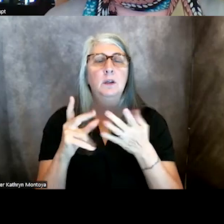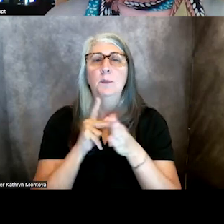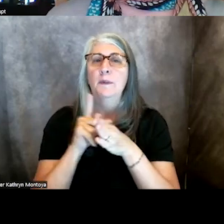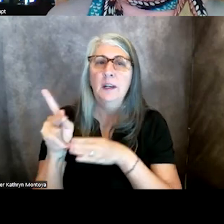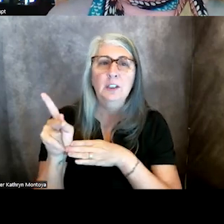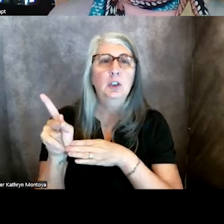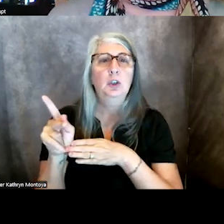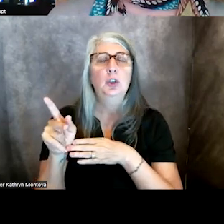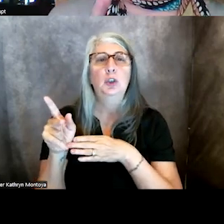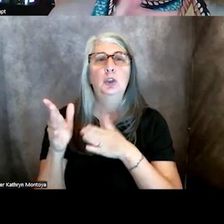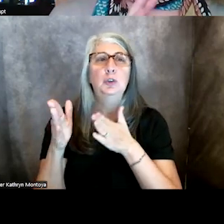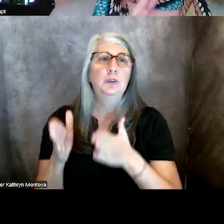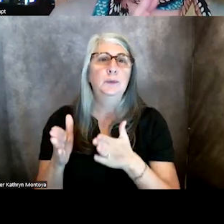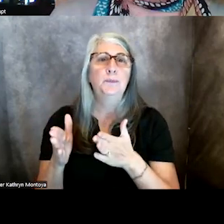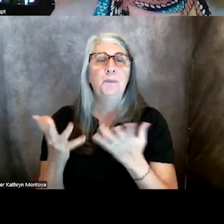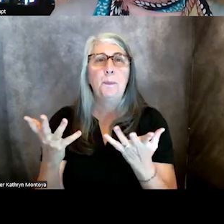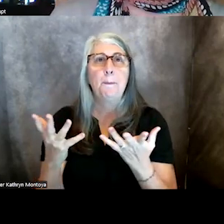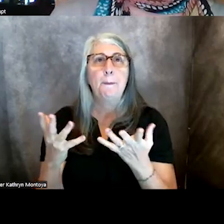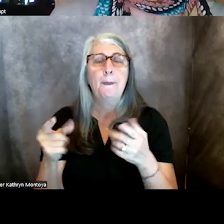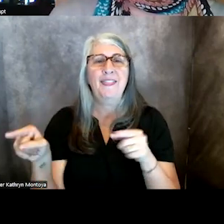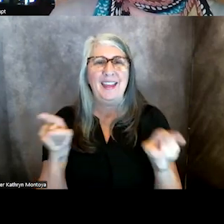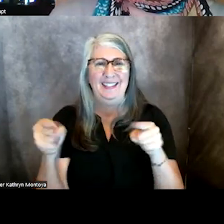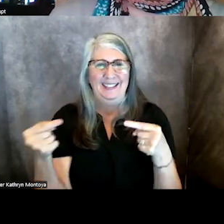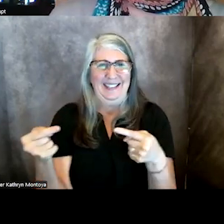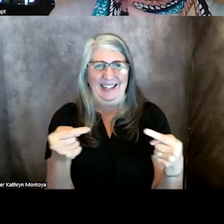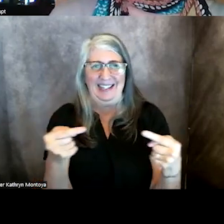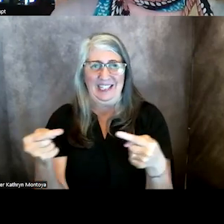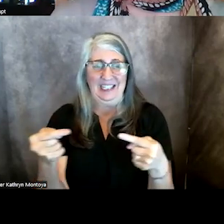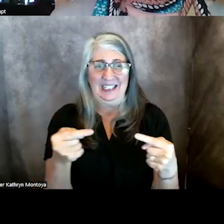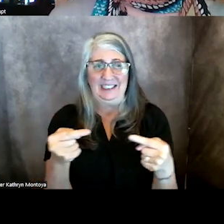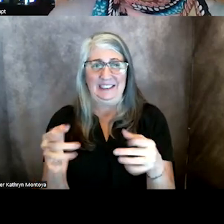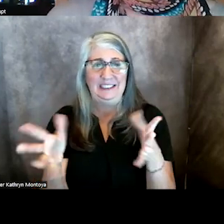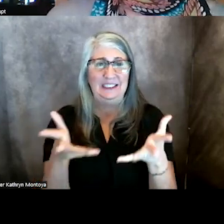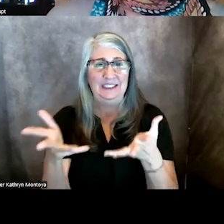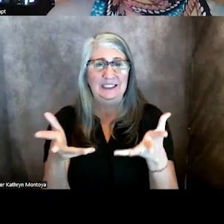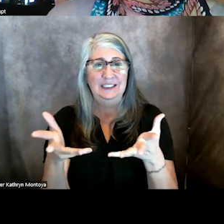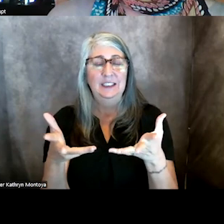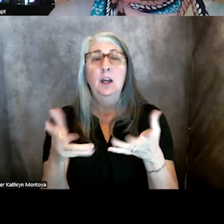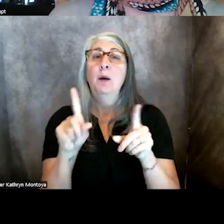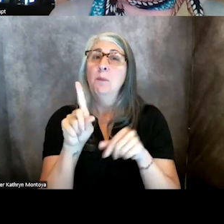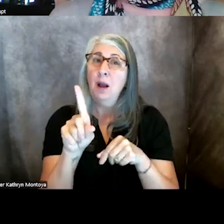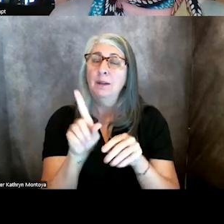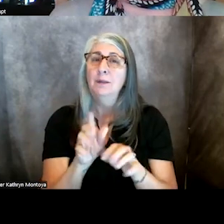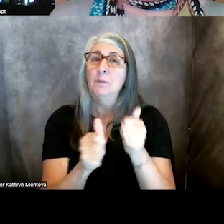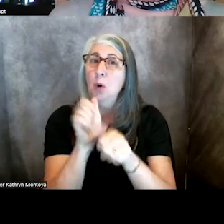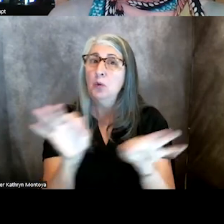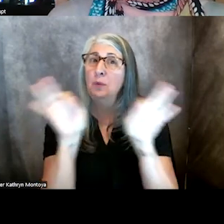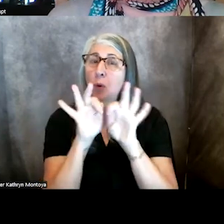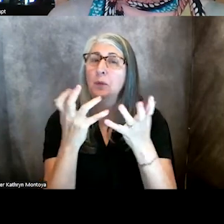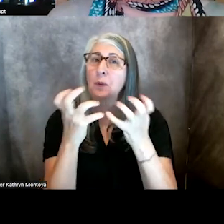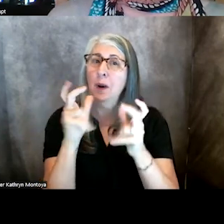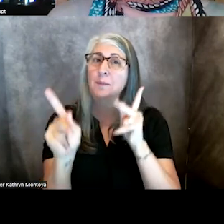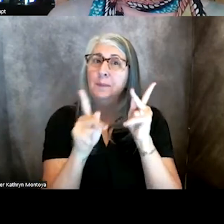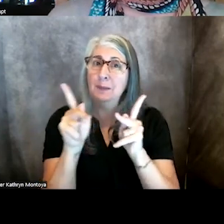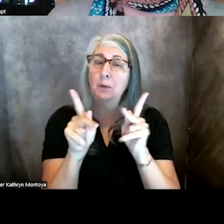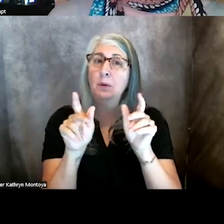professionals, and just that tension, yet trying to keep people alive. So we just appreciate the